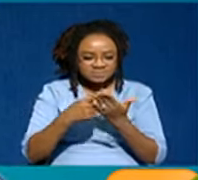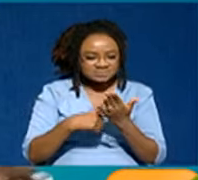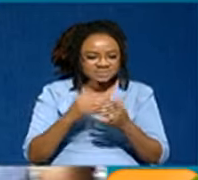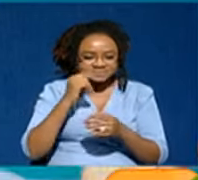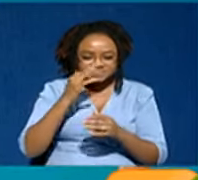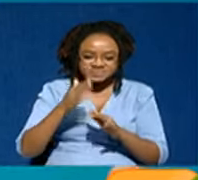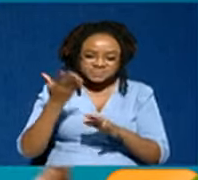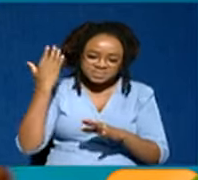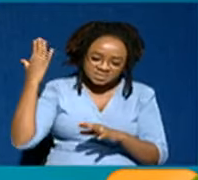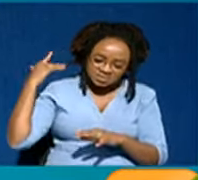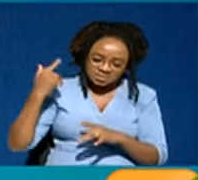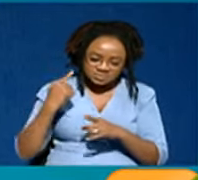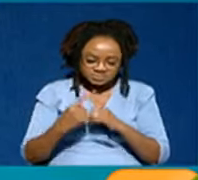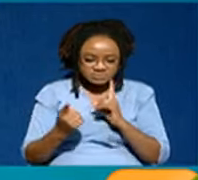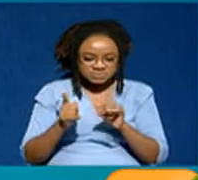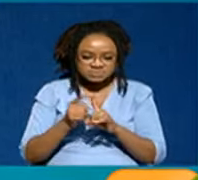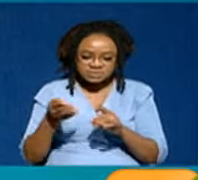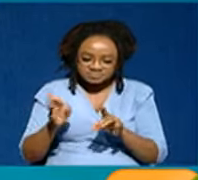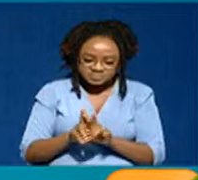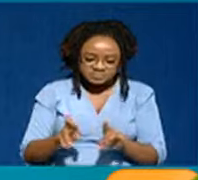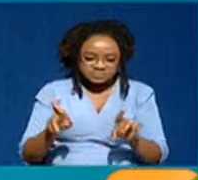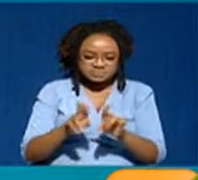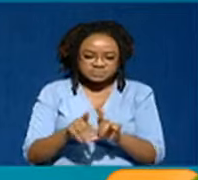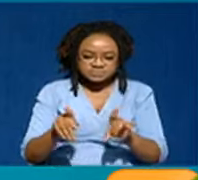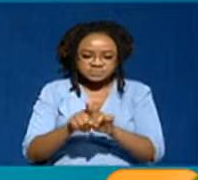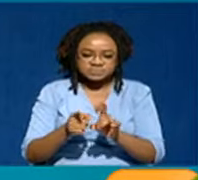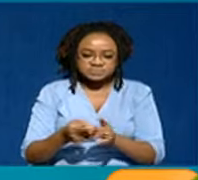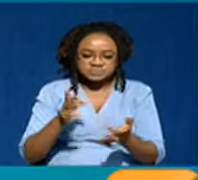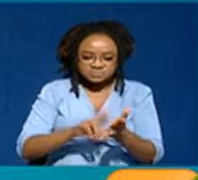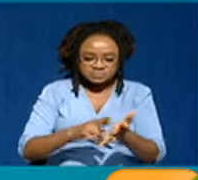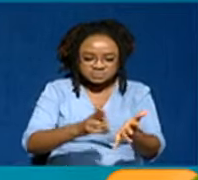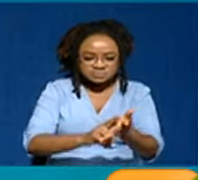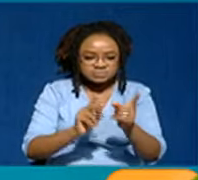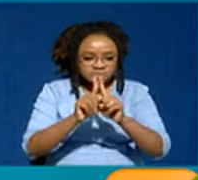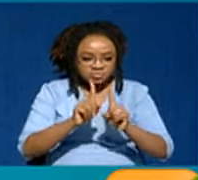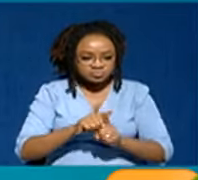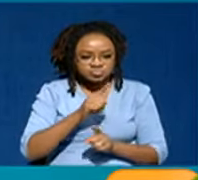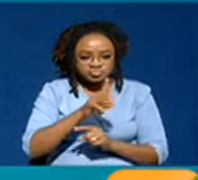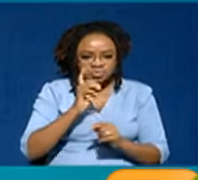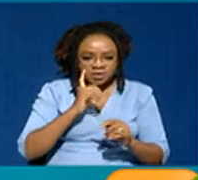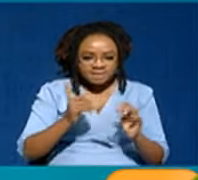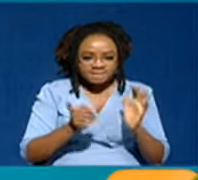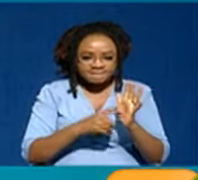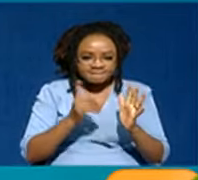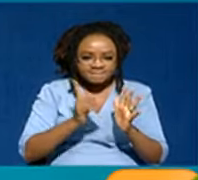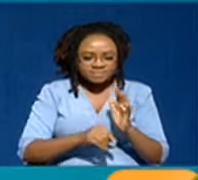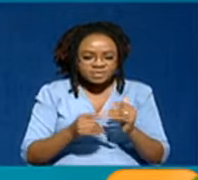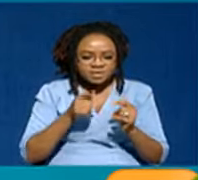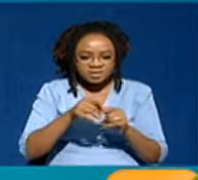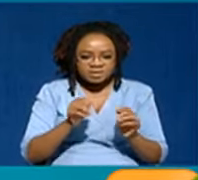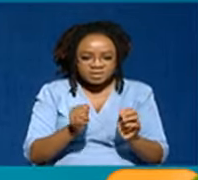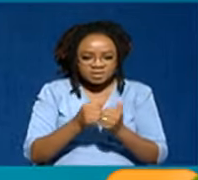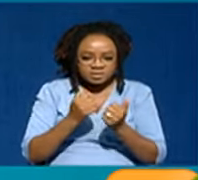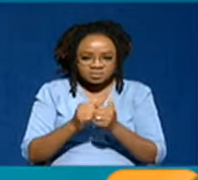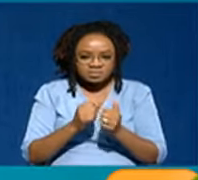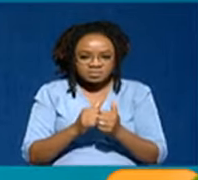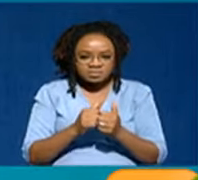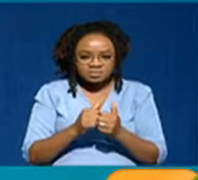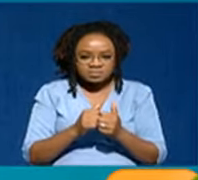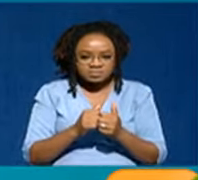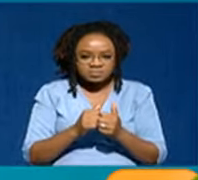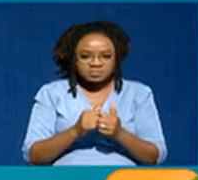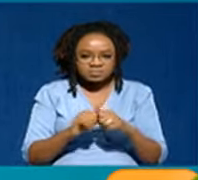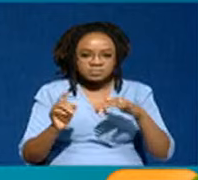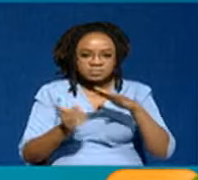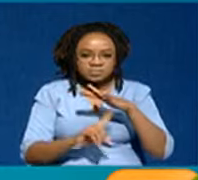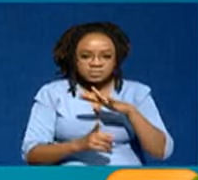been recurrent, and there was a commitment that it's something that will never recur again. But you realize that it has recurred to the extent that the ministry has